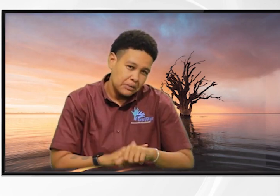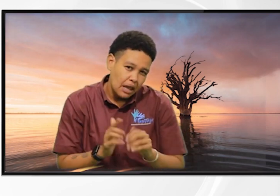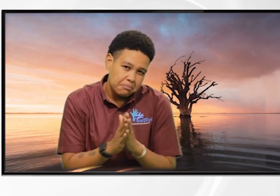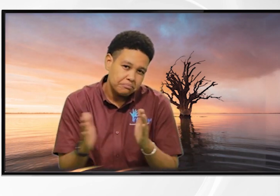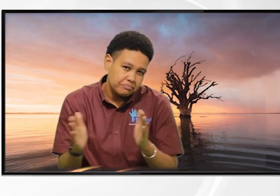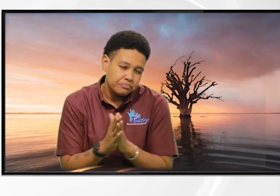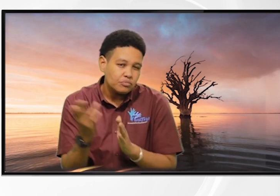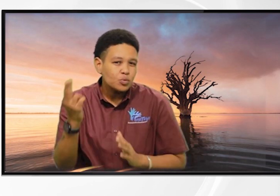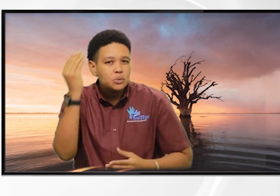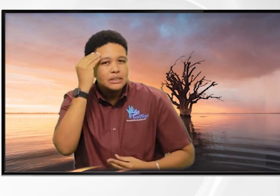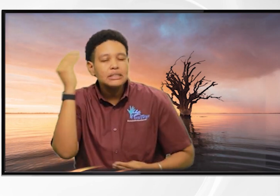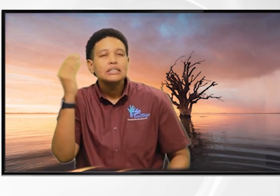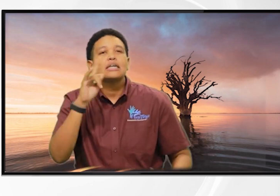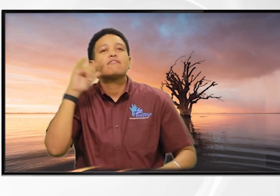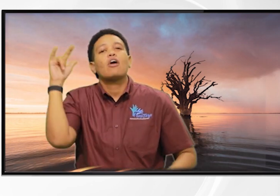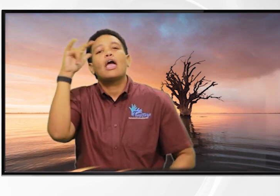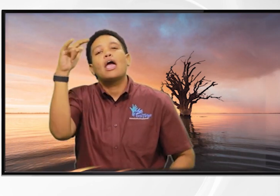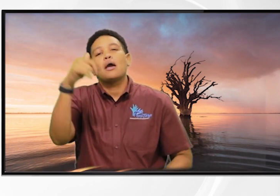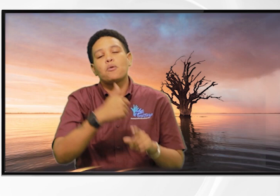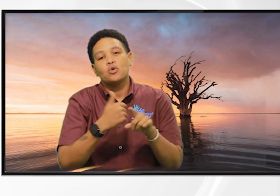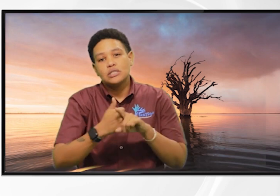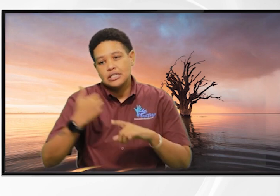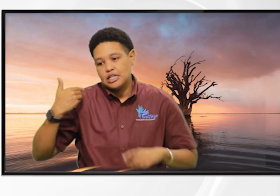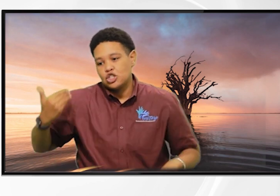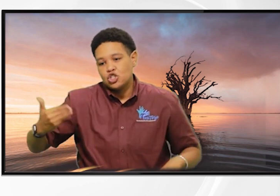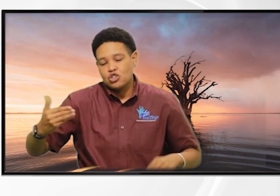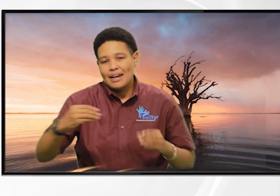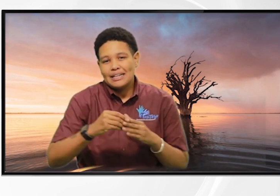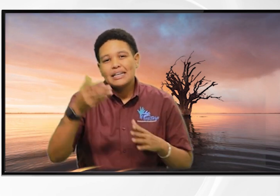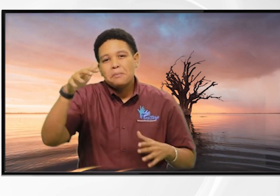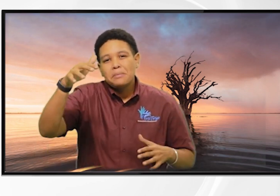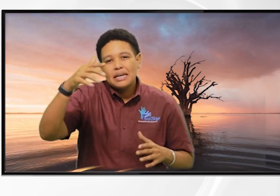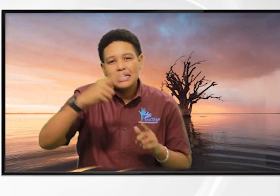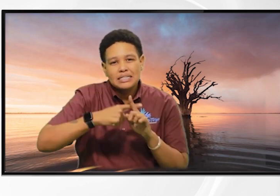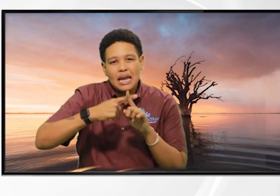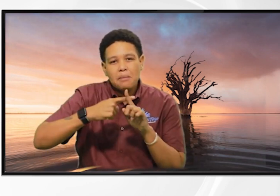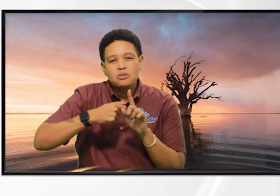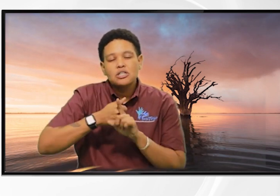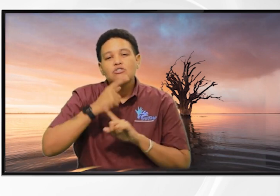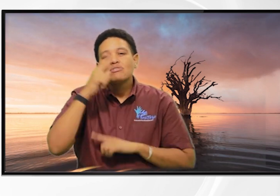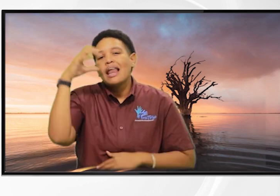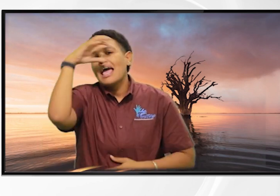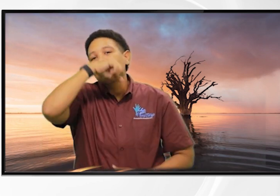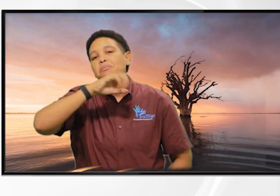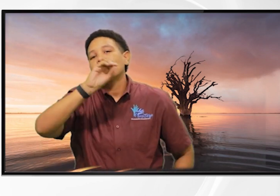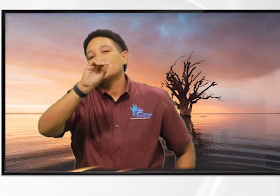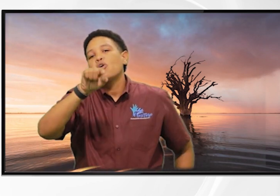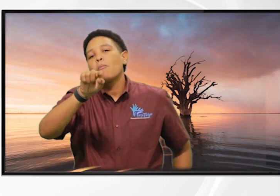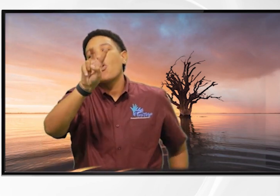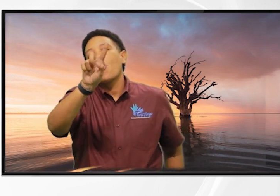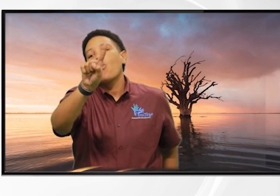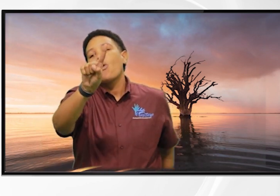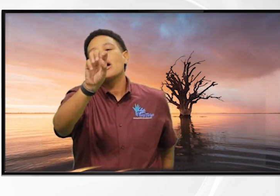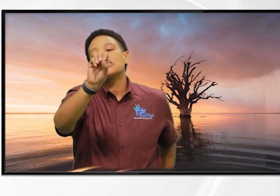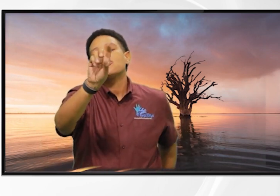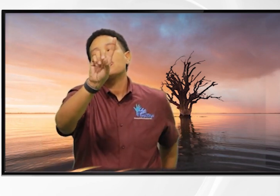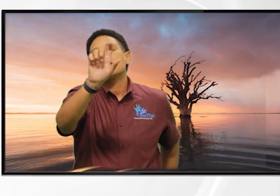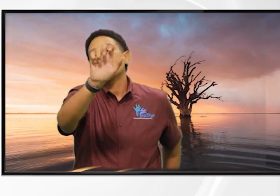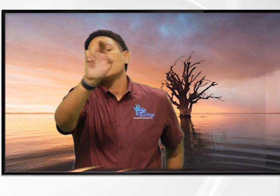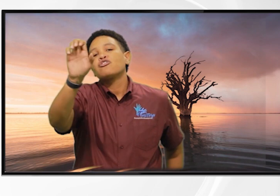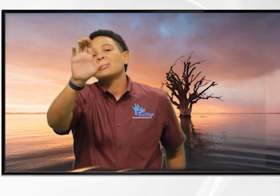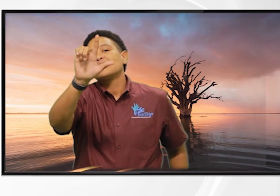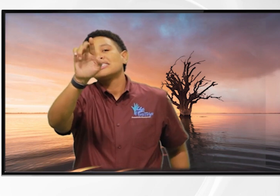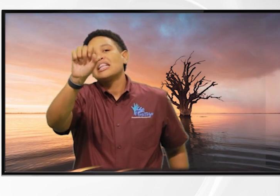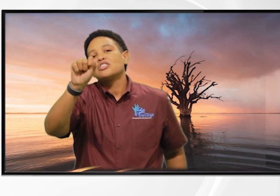airport stations, the trend in the mean temperature is estimated at 0.10 degrees Celsius